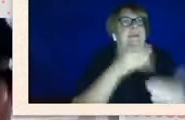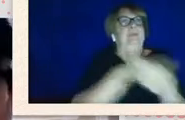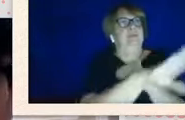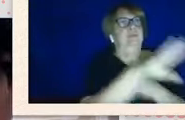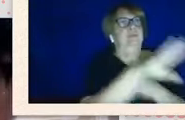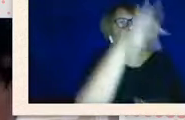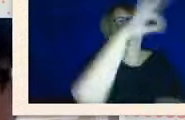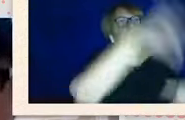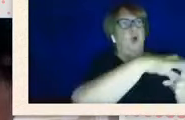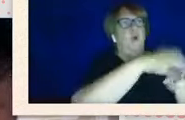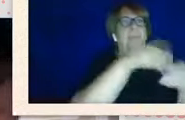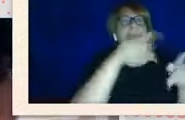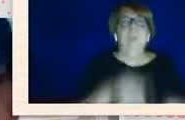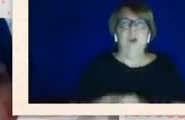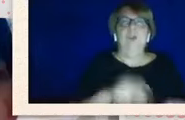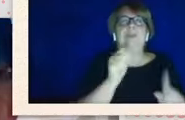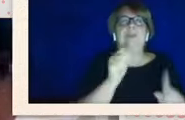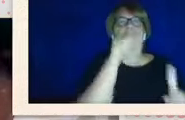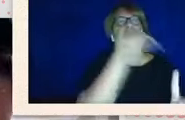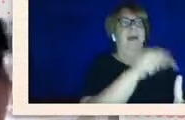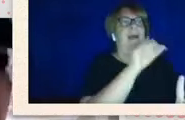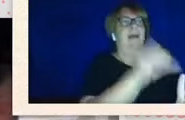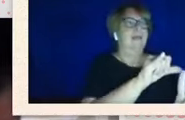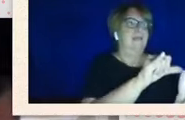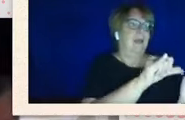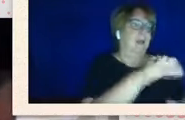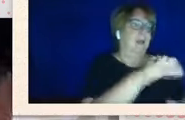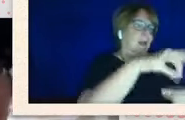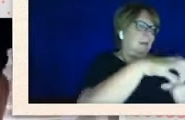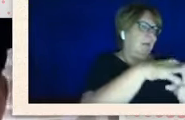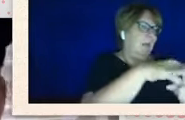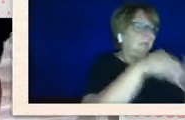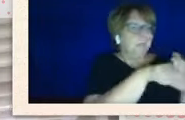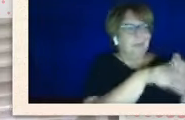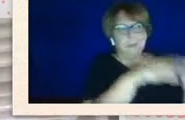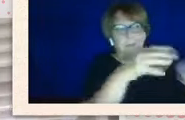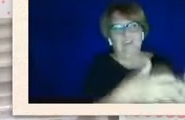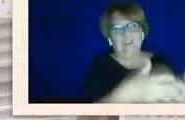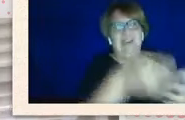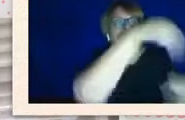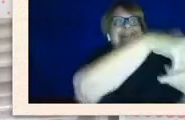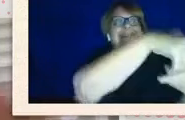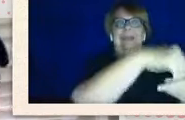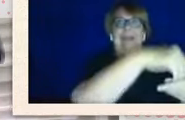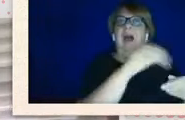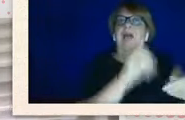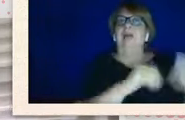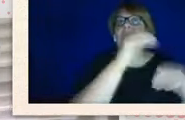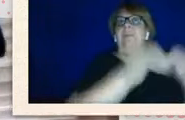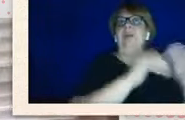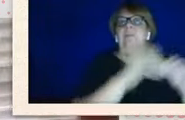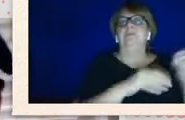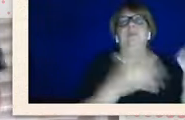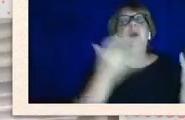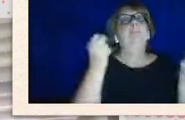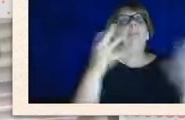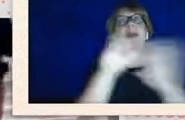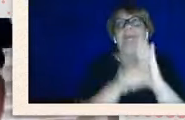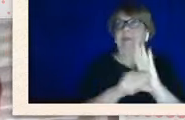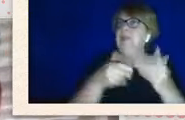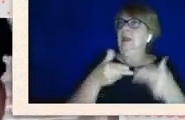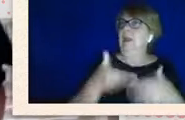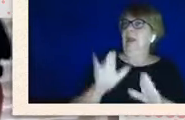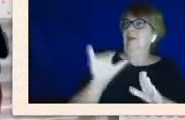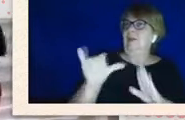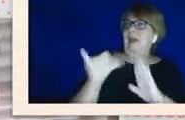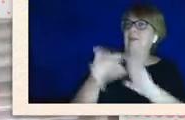person at an election, an accessible machine inside of a voting precinct. Many states allow for that technology, that equipment,